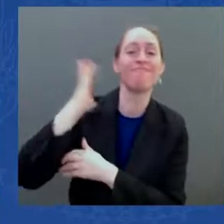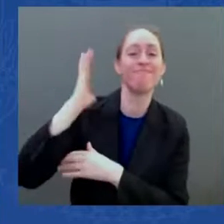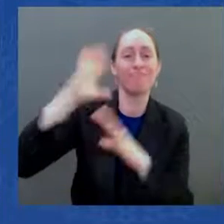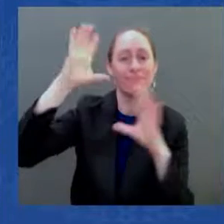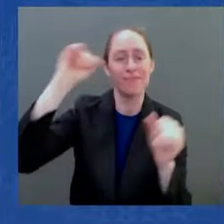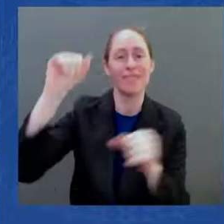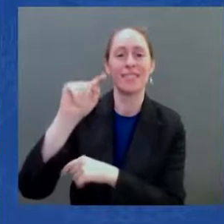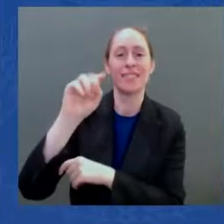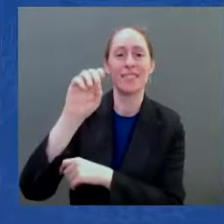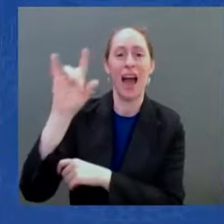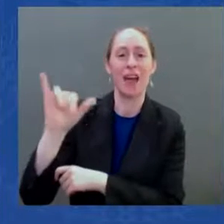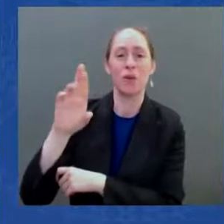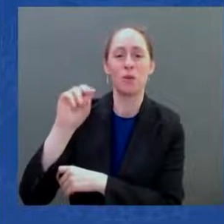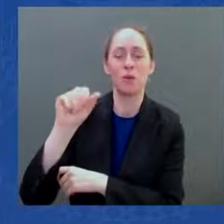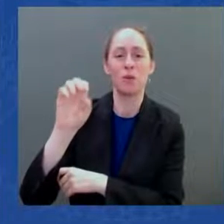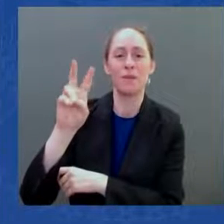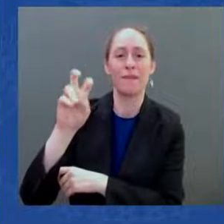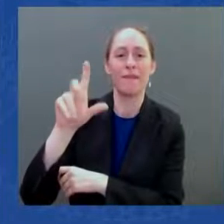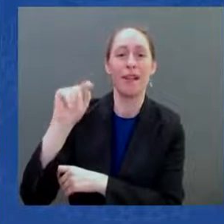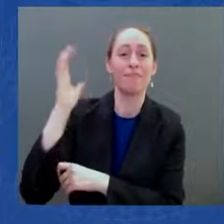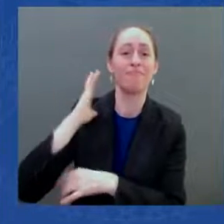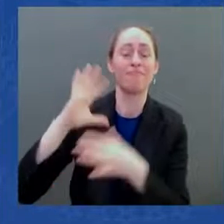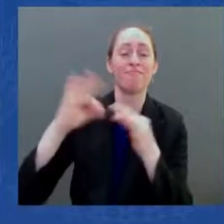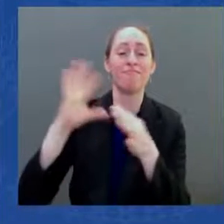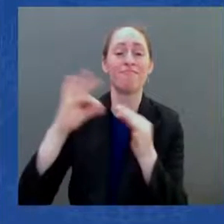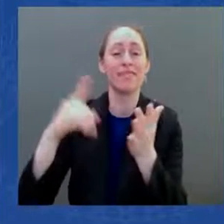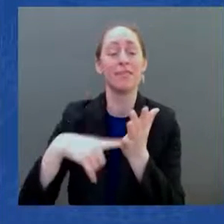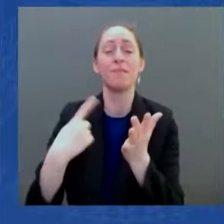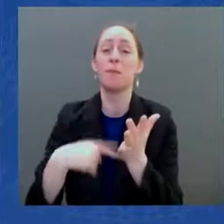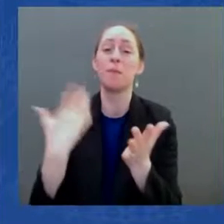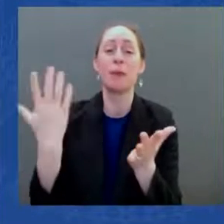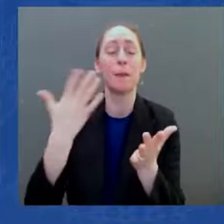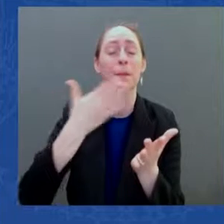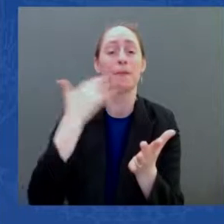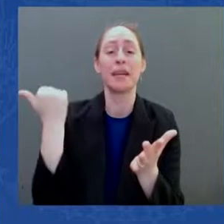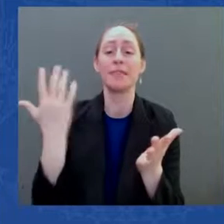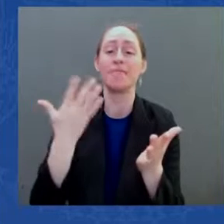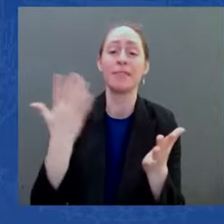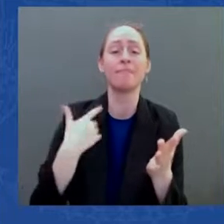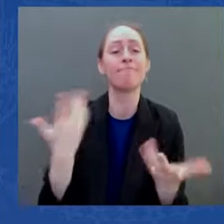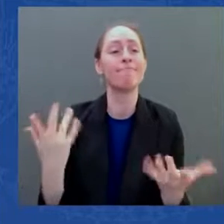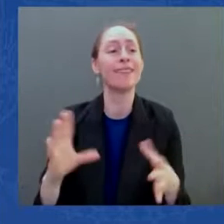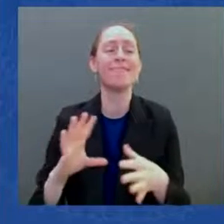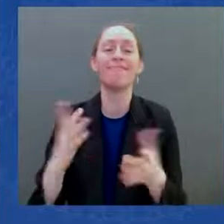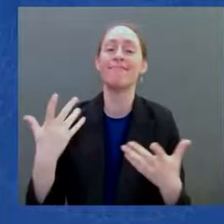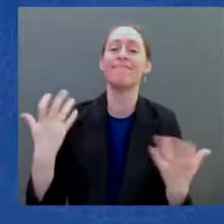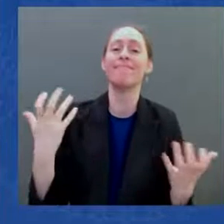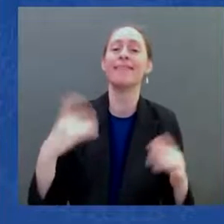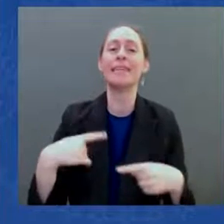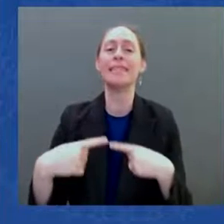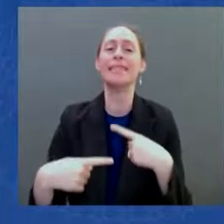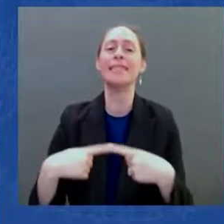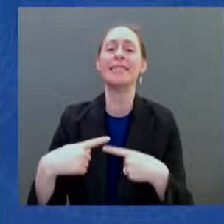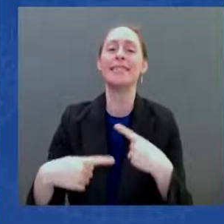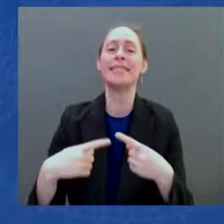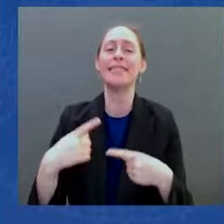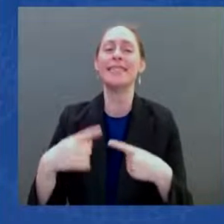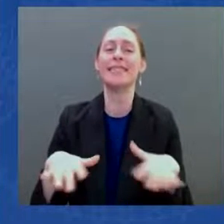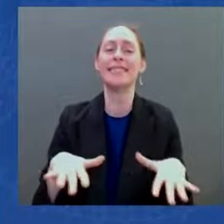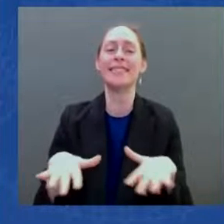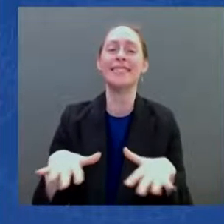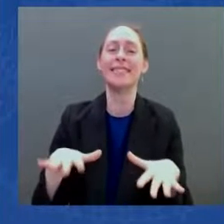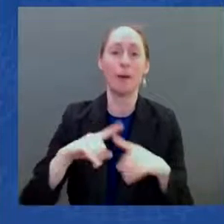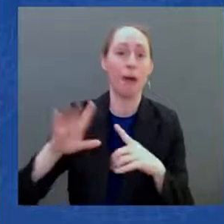large javelin, because we're sending a lot of those in as well. You know, but we're not sitting on the funding that Congress